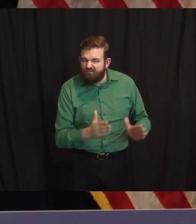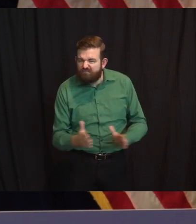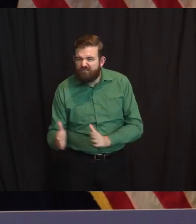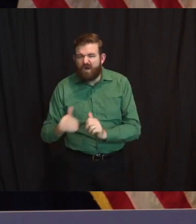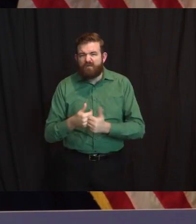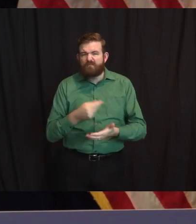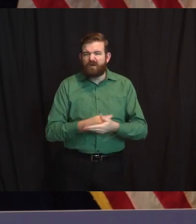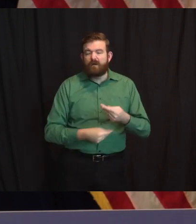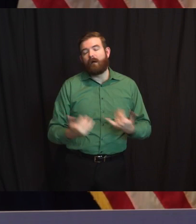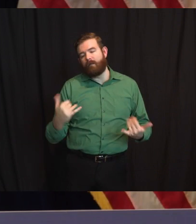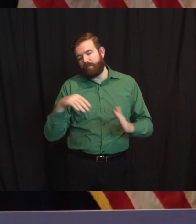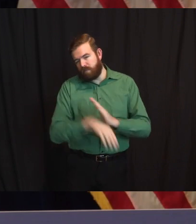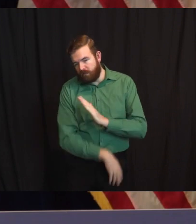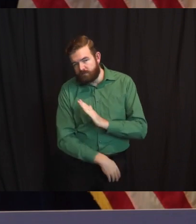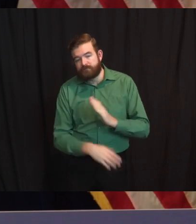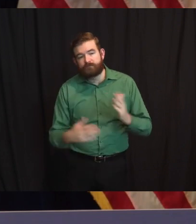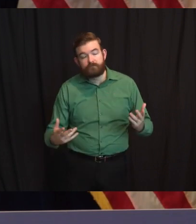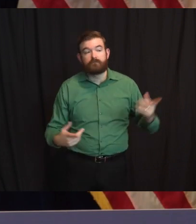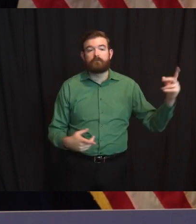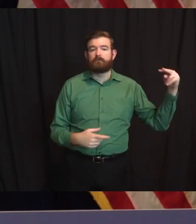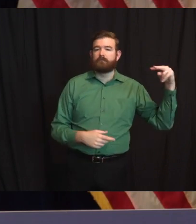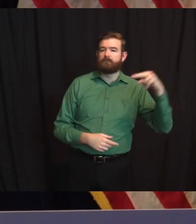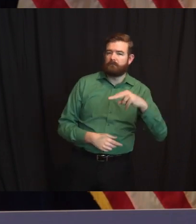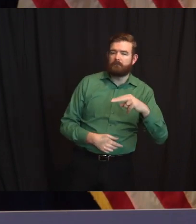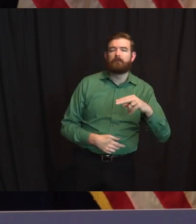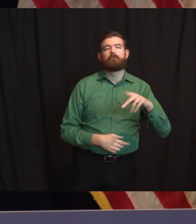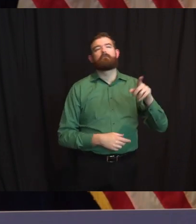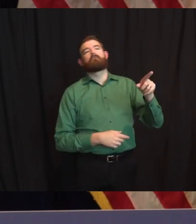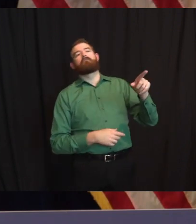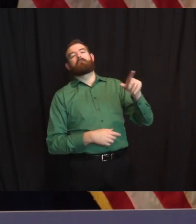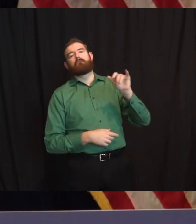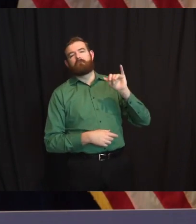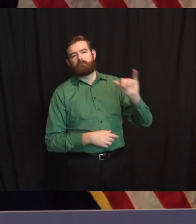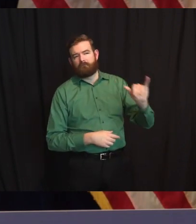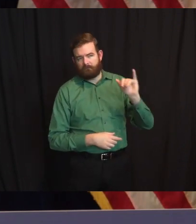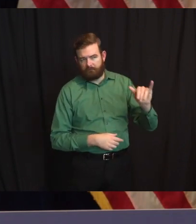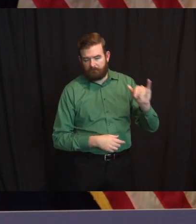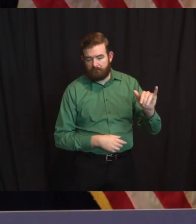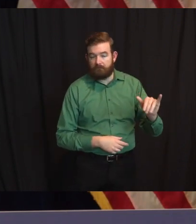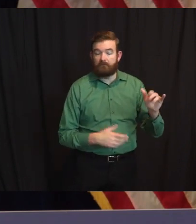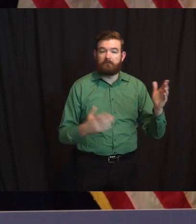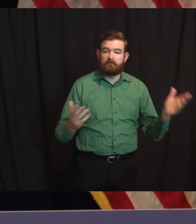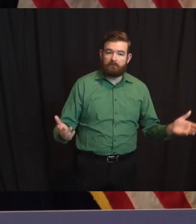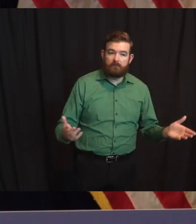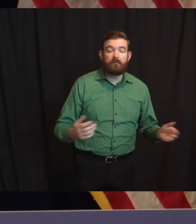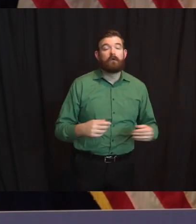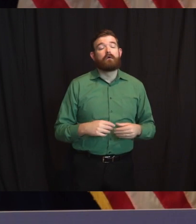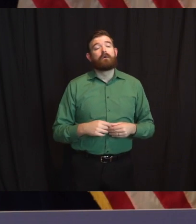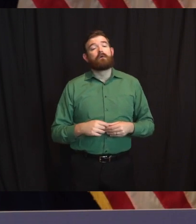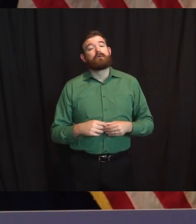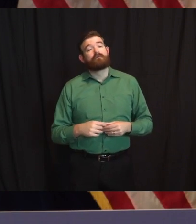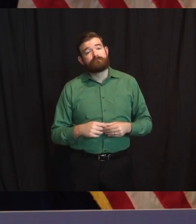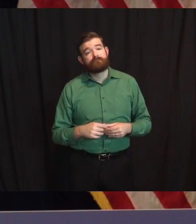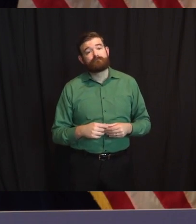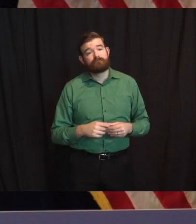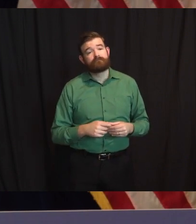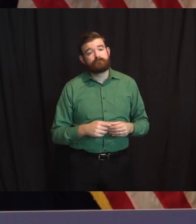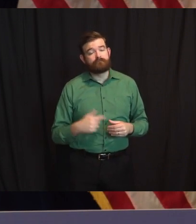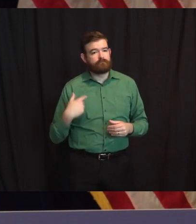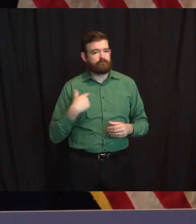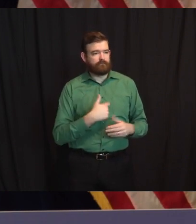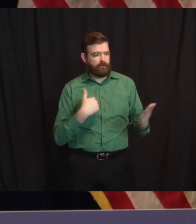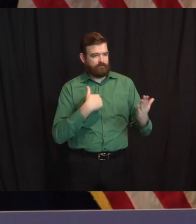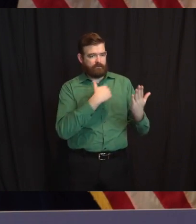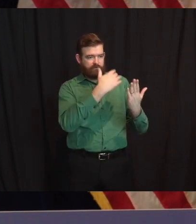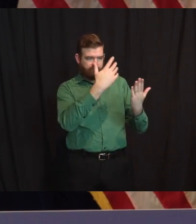natural agreement at a starting point, again, that doesn't mean that the list of things that we disagree on has gotten any shorter,